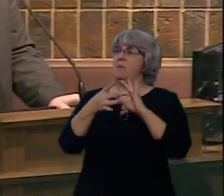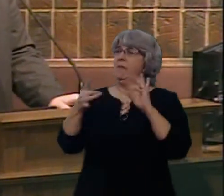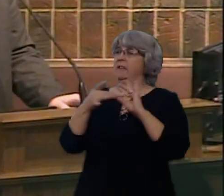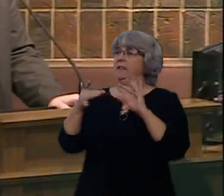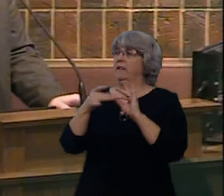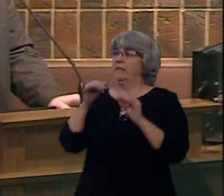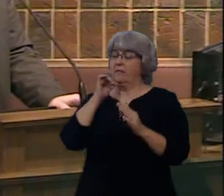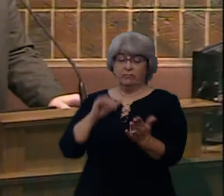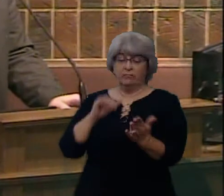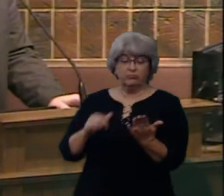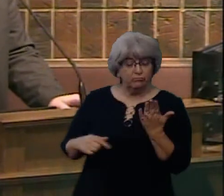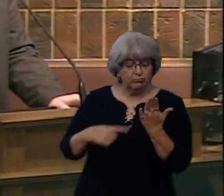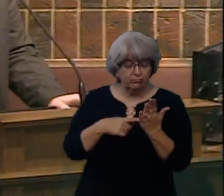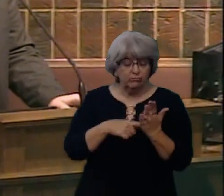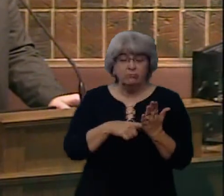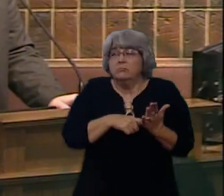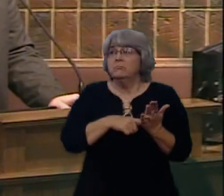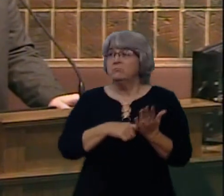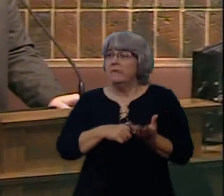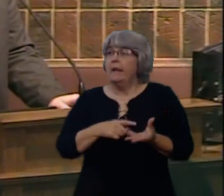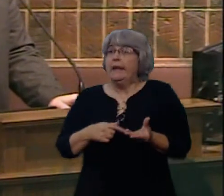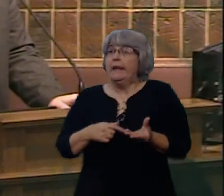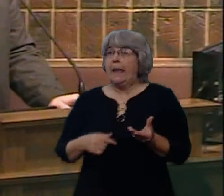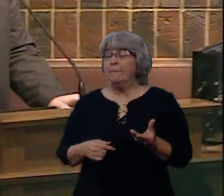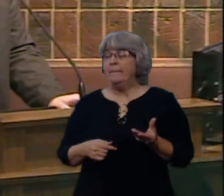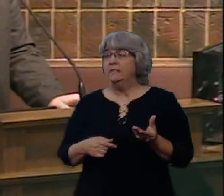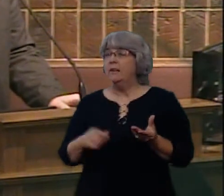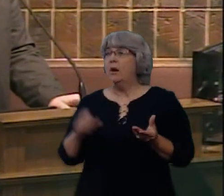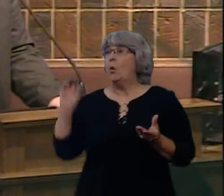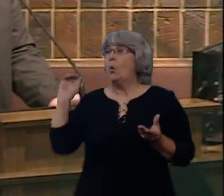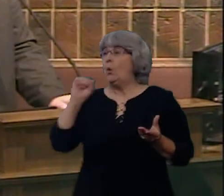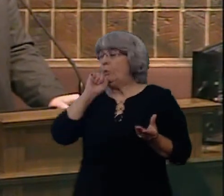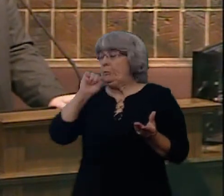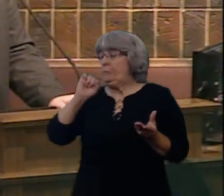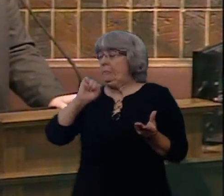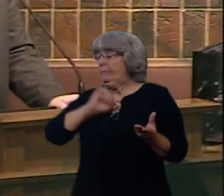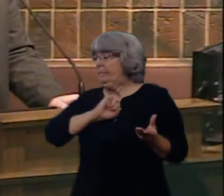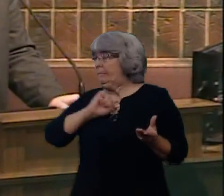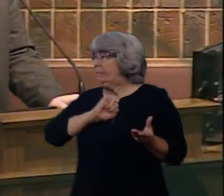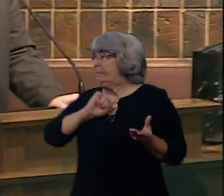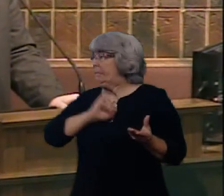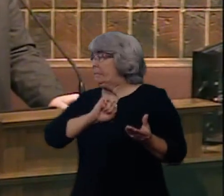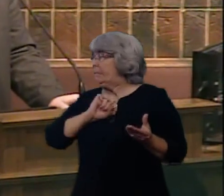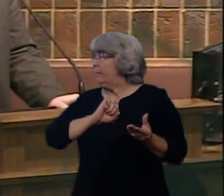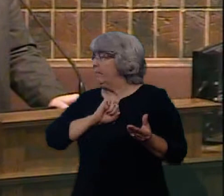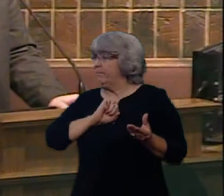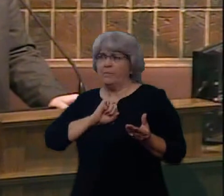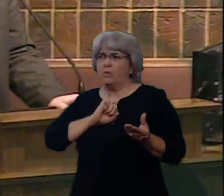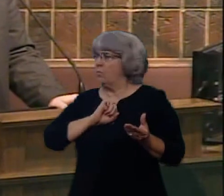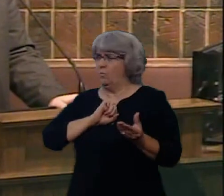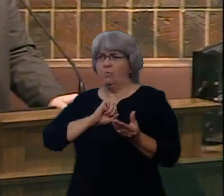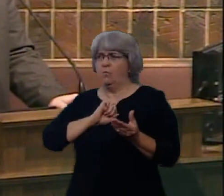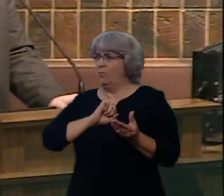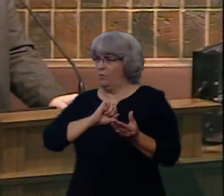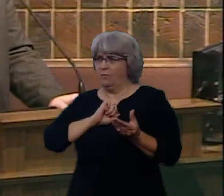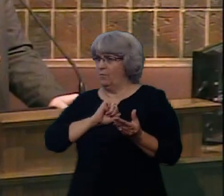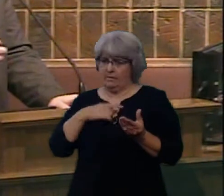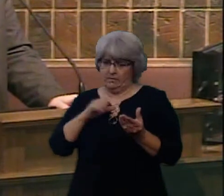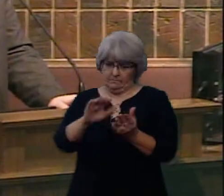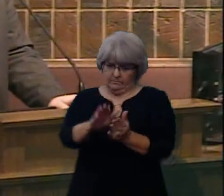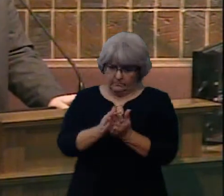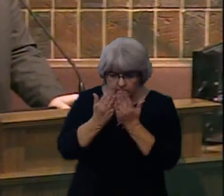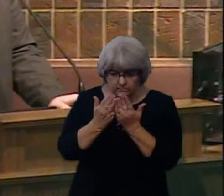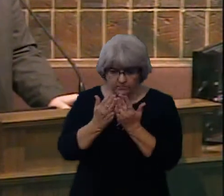have the inspired Word of God right here in front of us. We shouldn't take it for granted that we can open up our Bibles and study it at